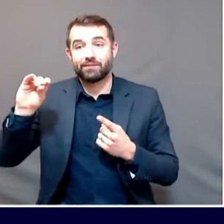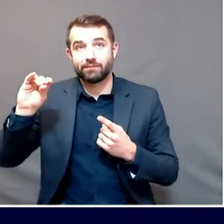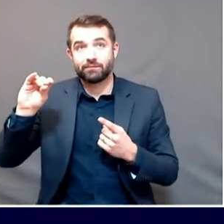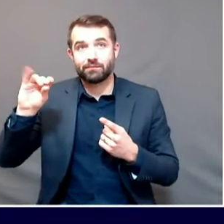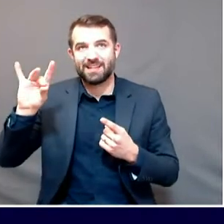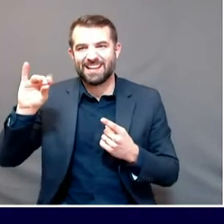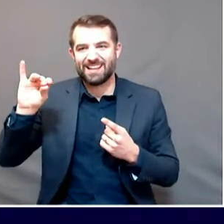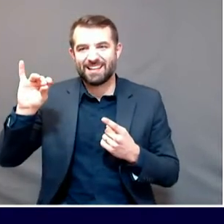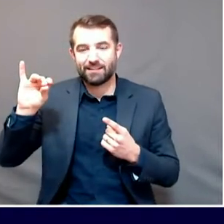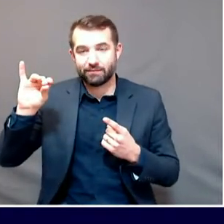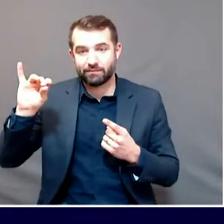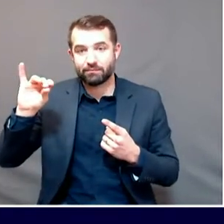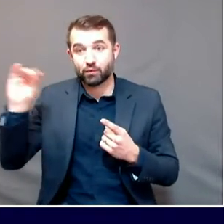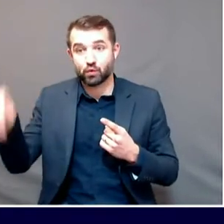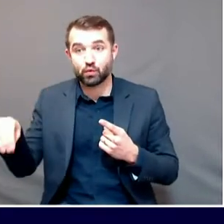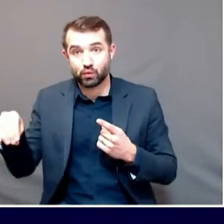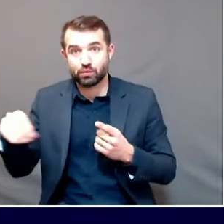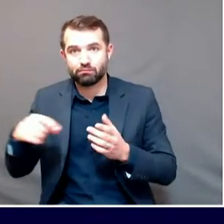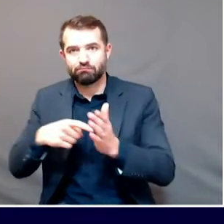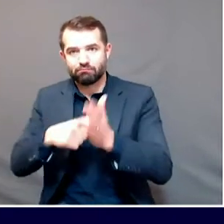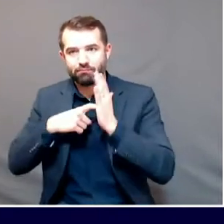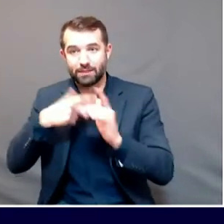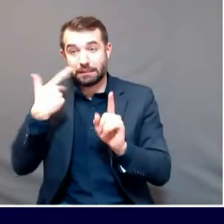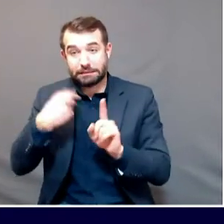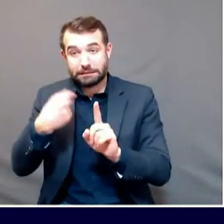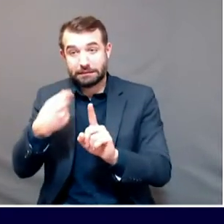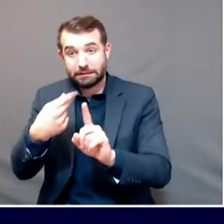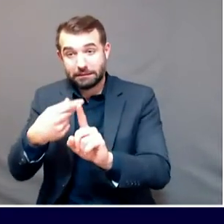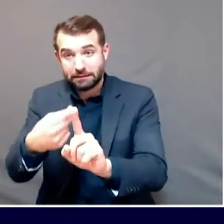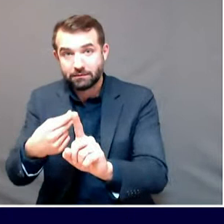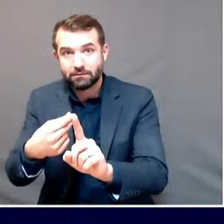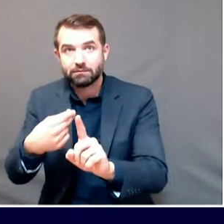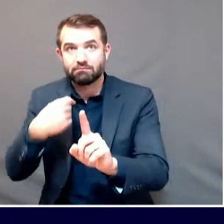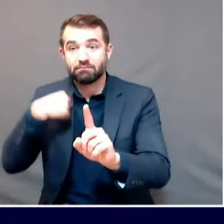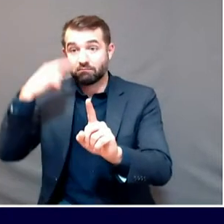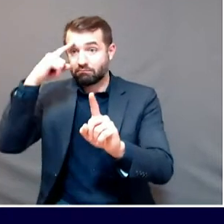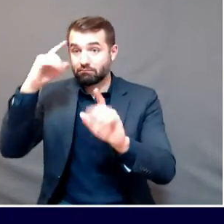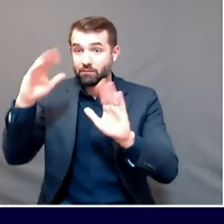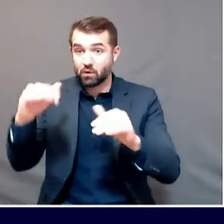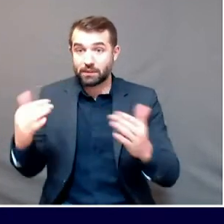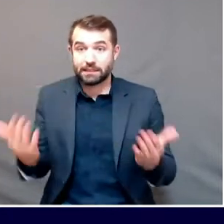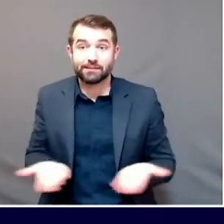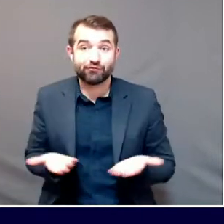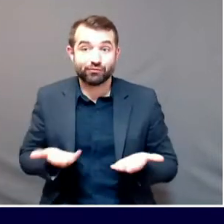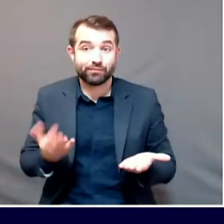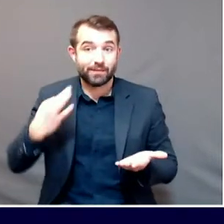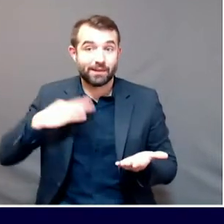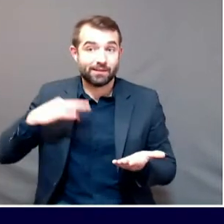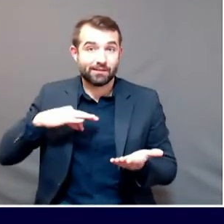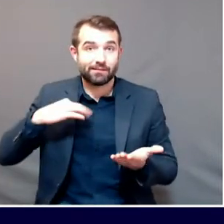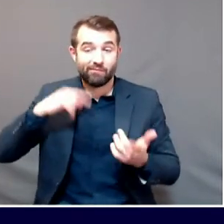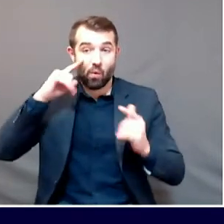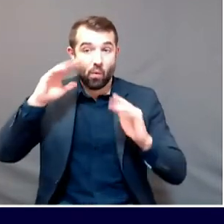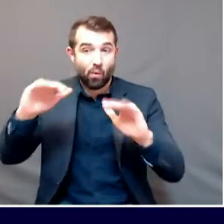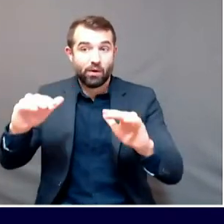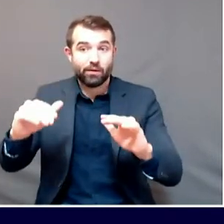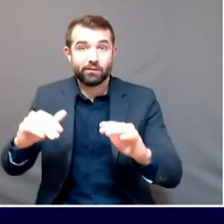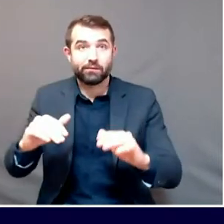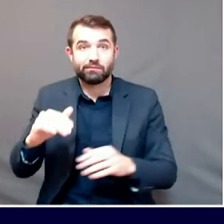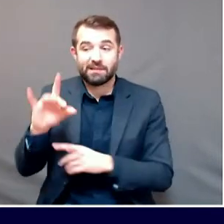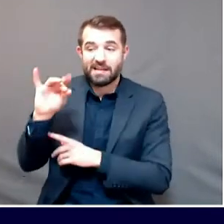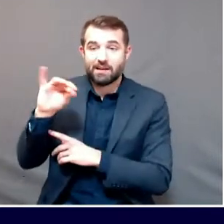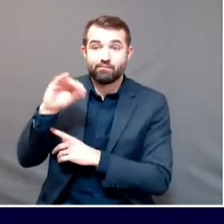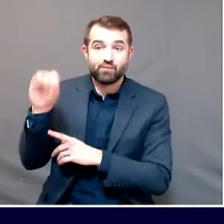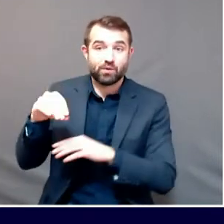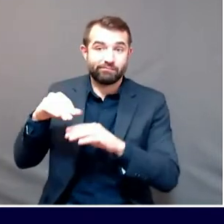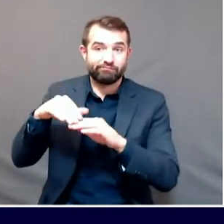hope would be that we get to those numbers. We get in Maine as close to the highest threshold we can. We should be aiming for 80%, if not higher in